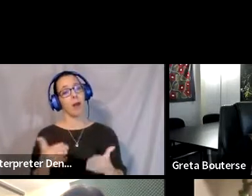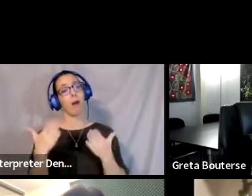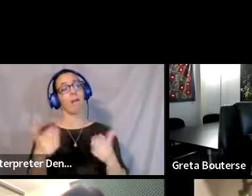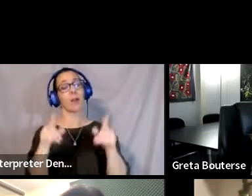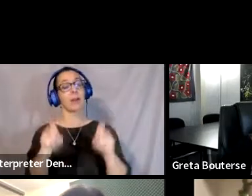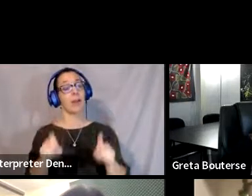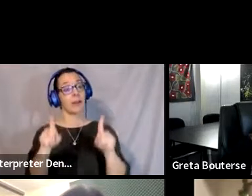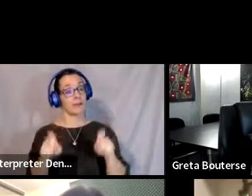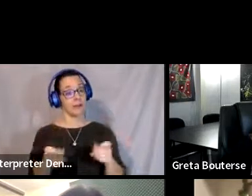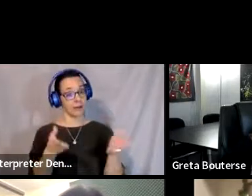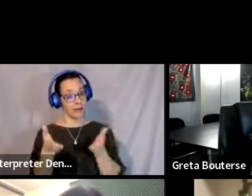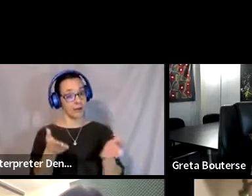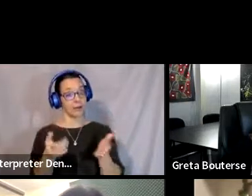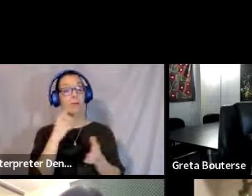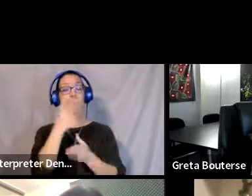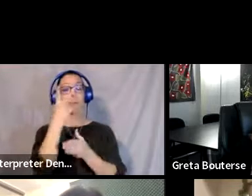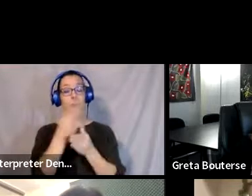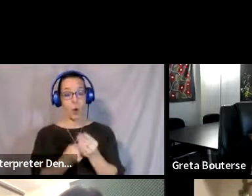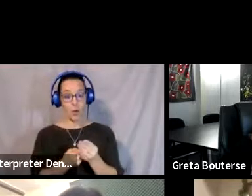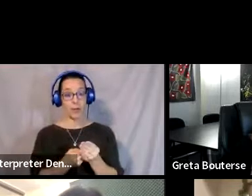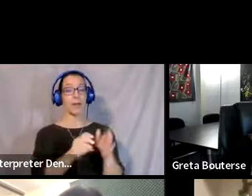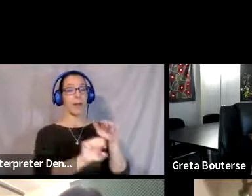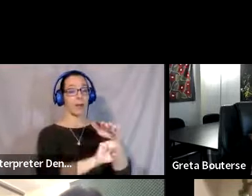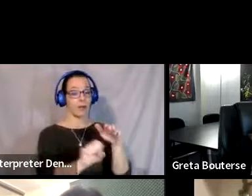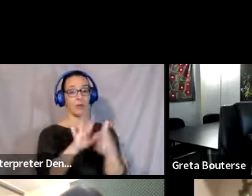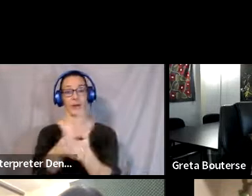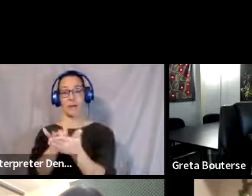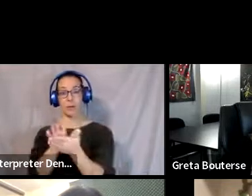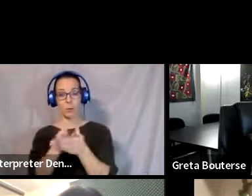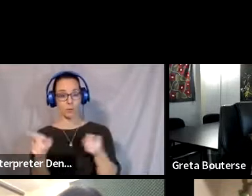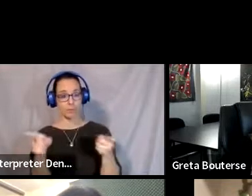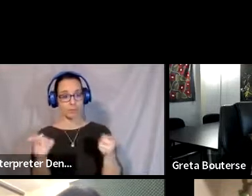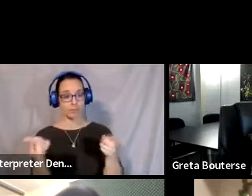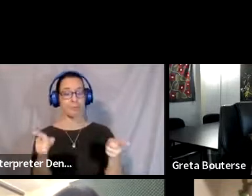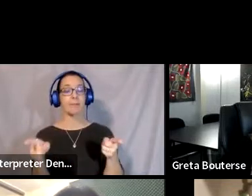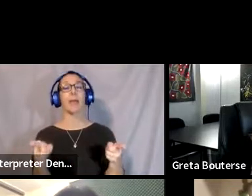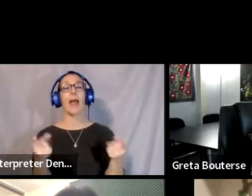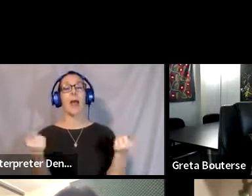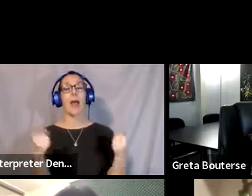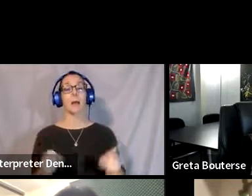services on both of our campuses on Wednesday afternoons.